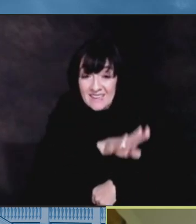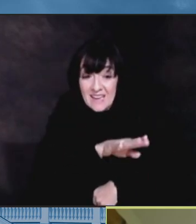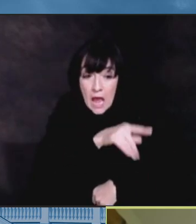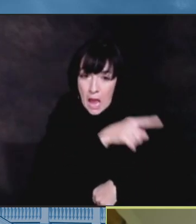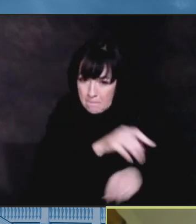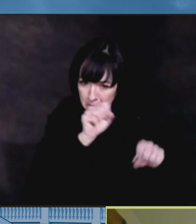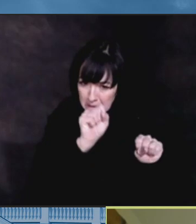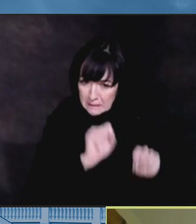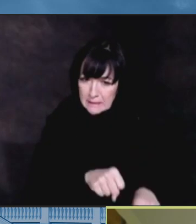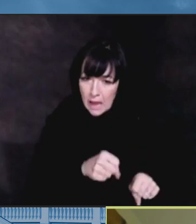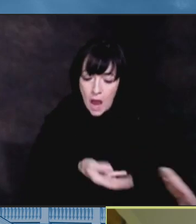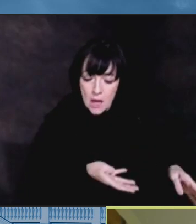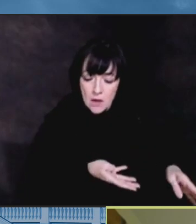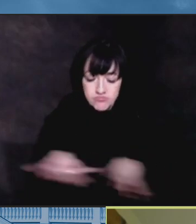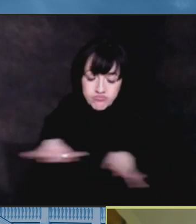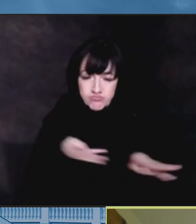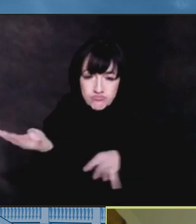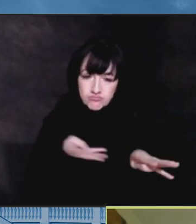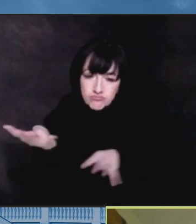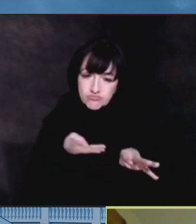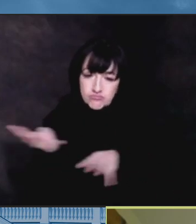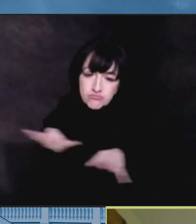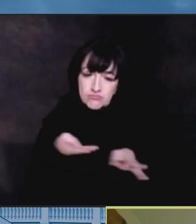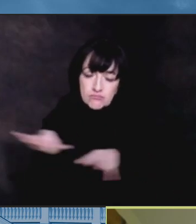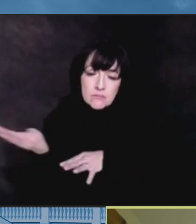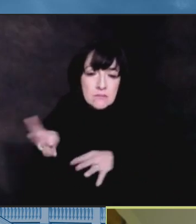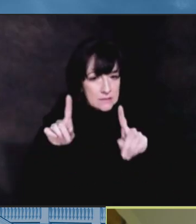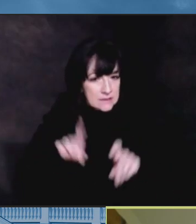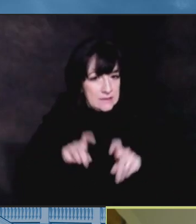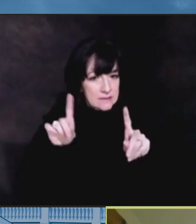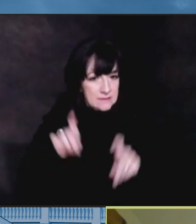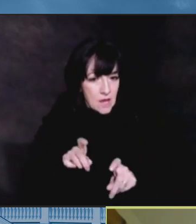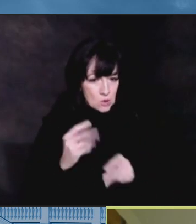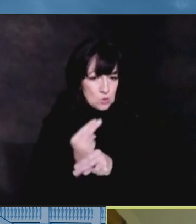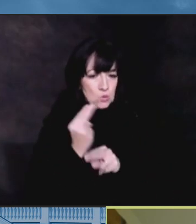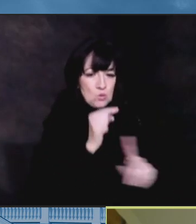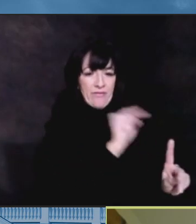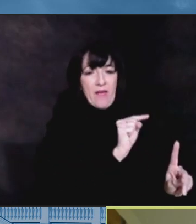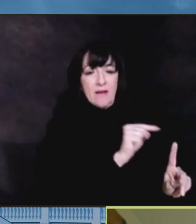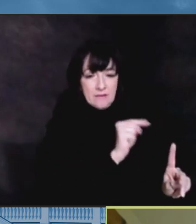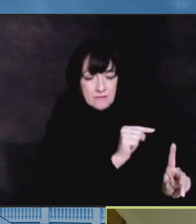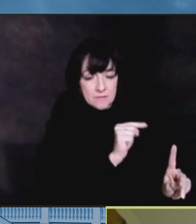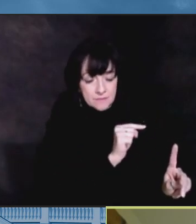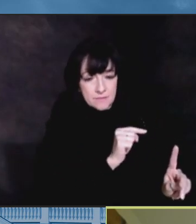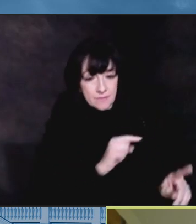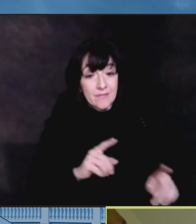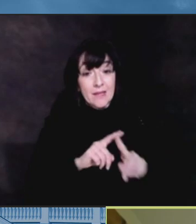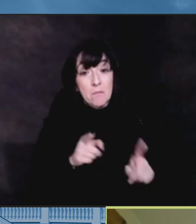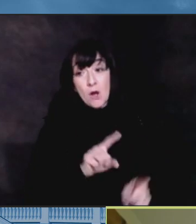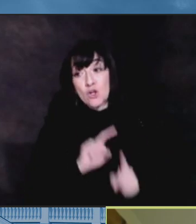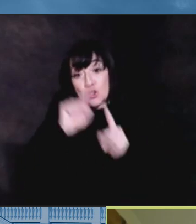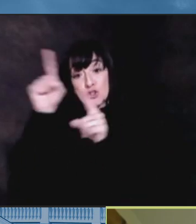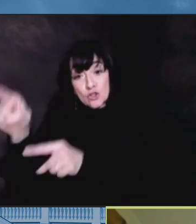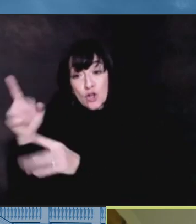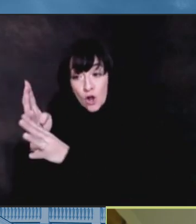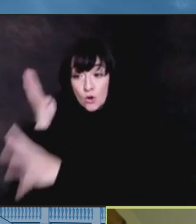But when it comes to the, curative options we have, we are, already kind of maxed out on our capacity. So I don't think you're going to see